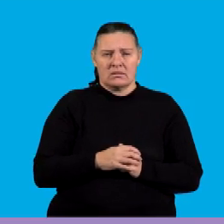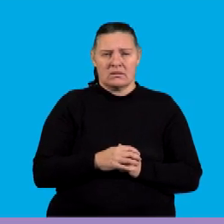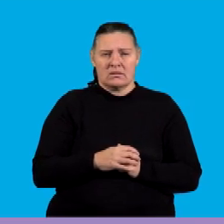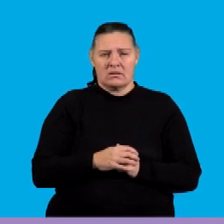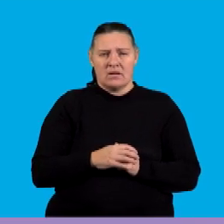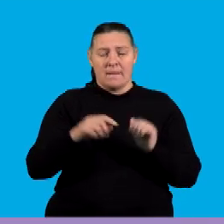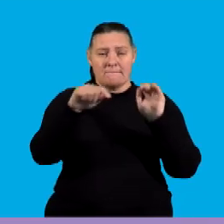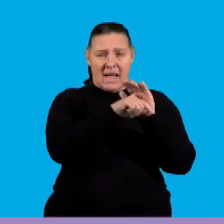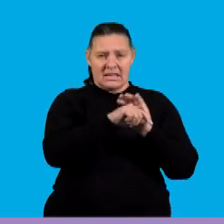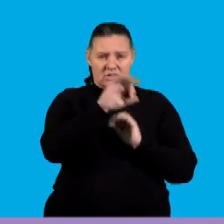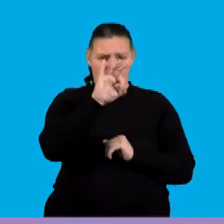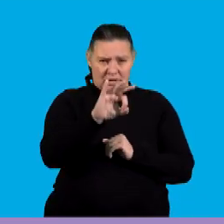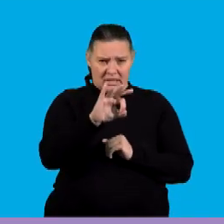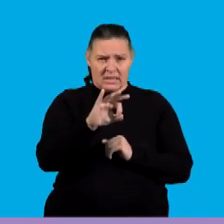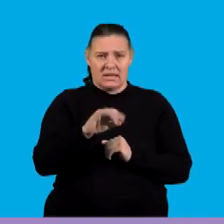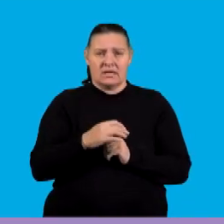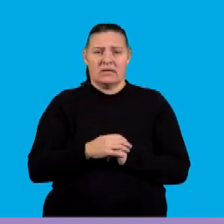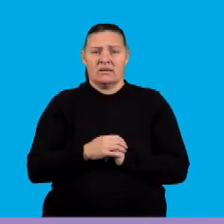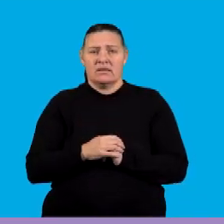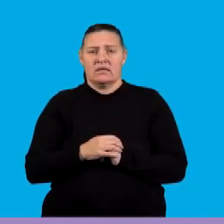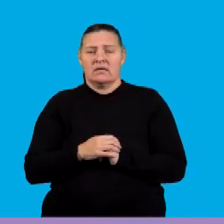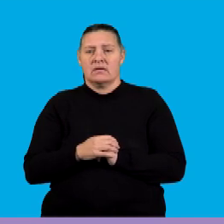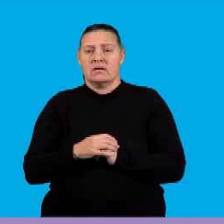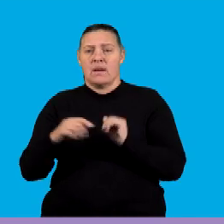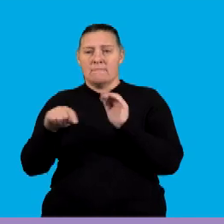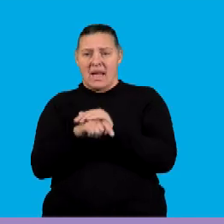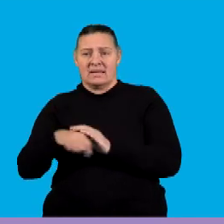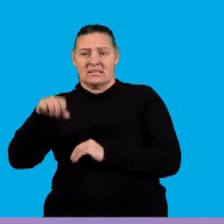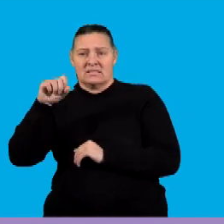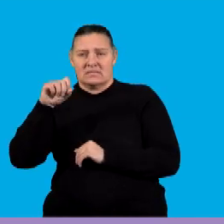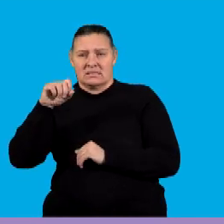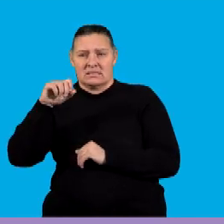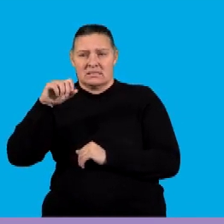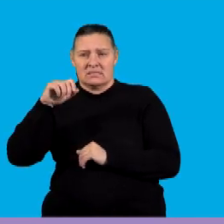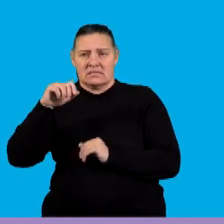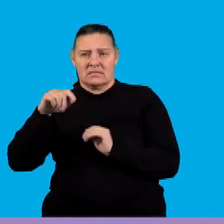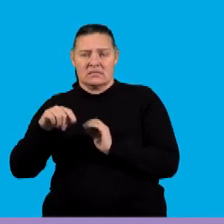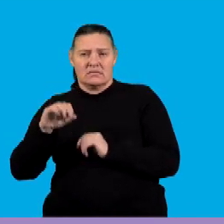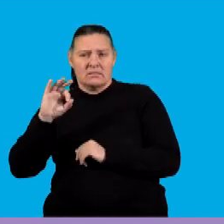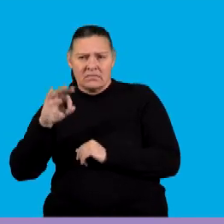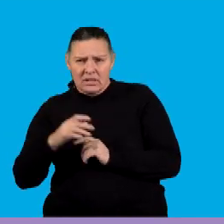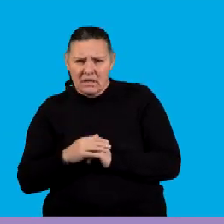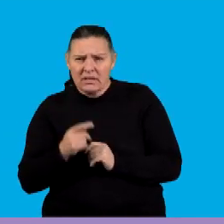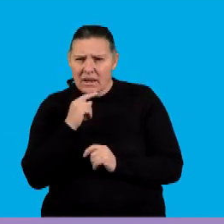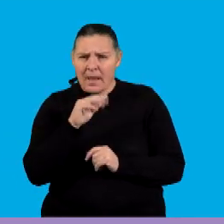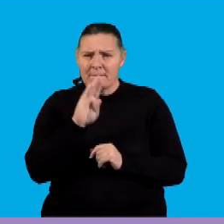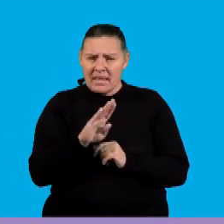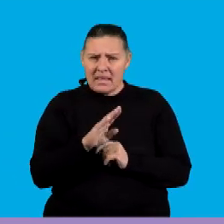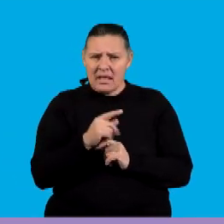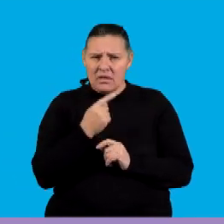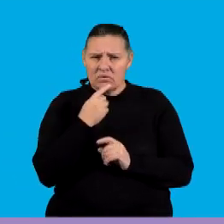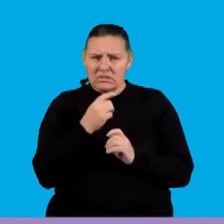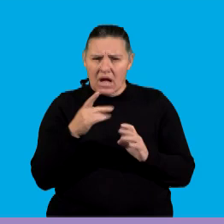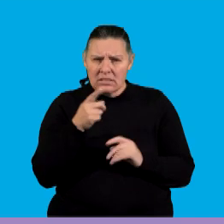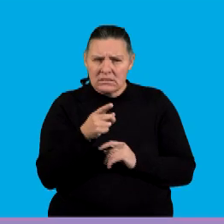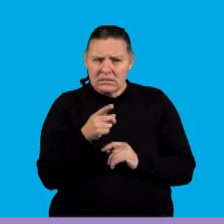And that is going to be divided by our horizontal change, which is going to be our 1. And remember, we start with point B because when